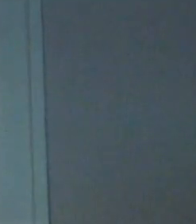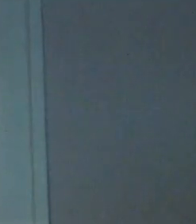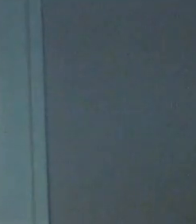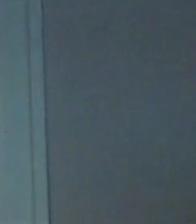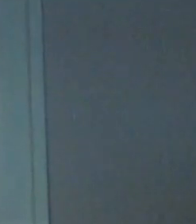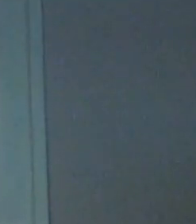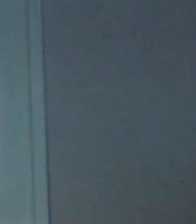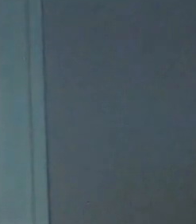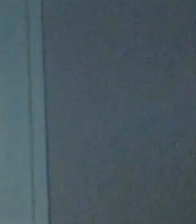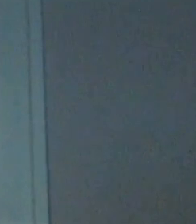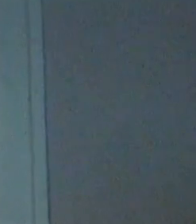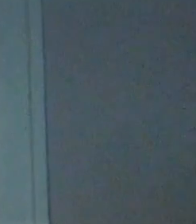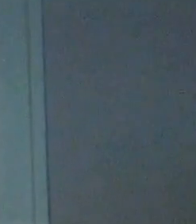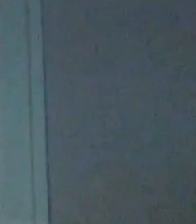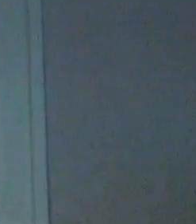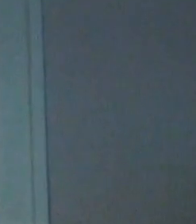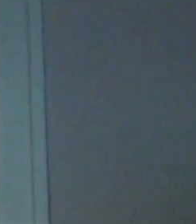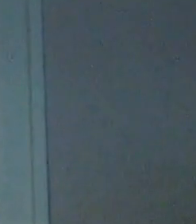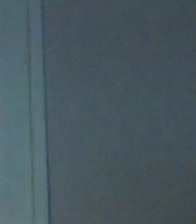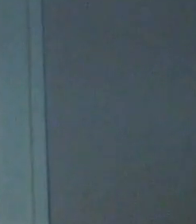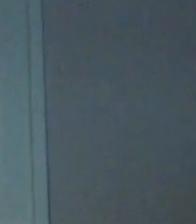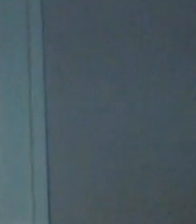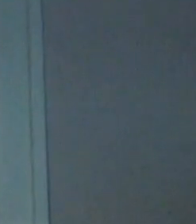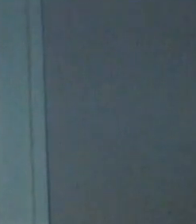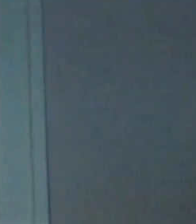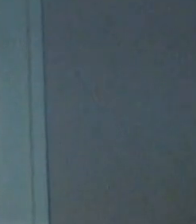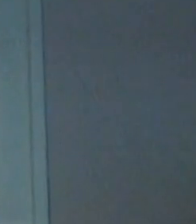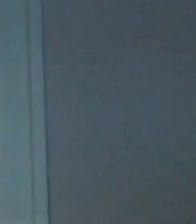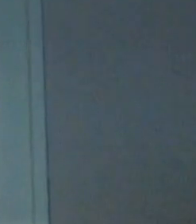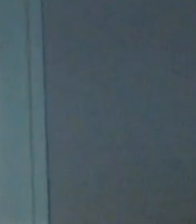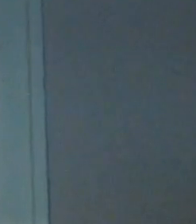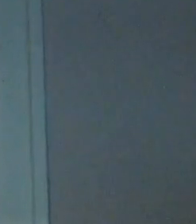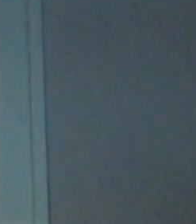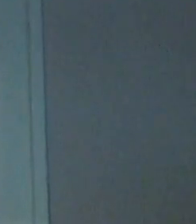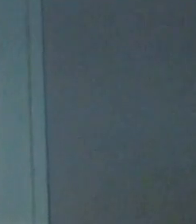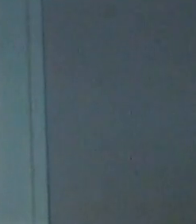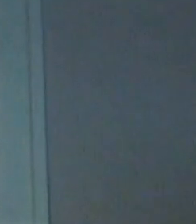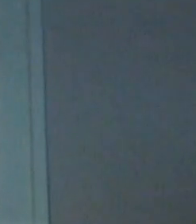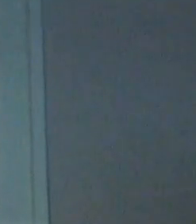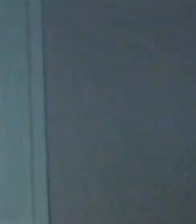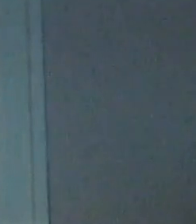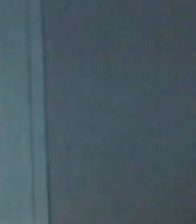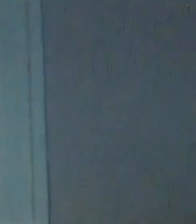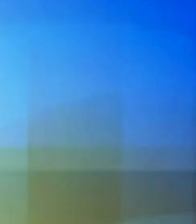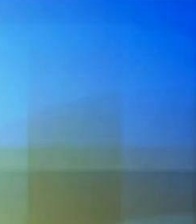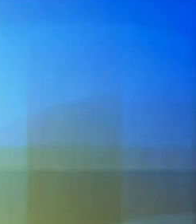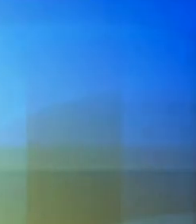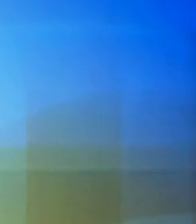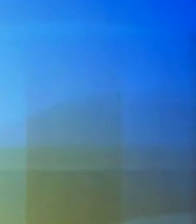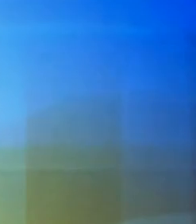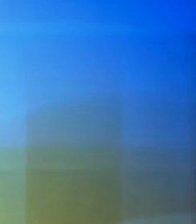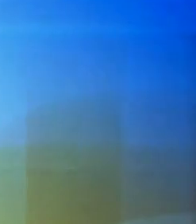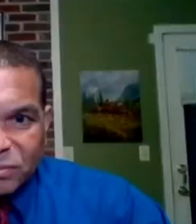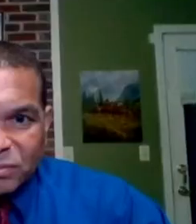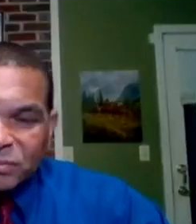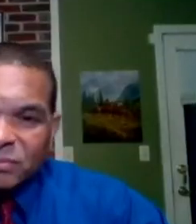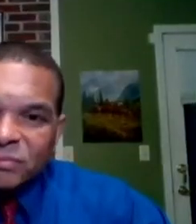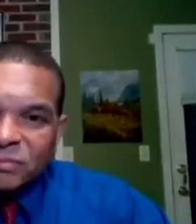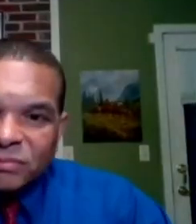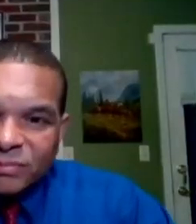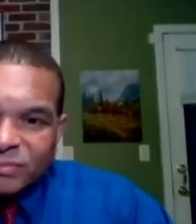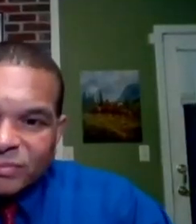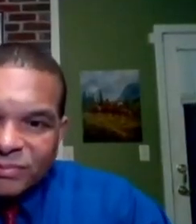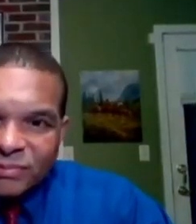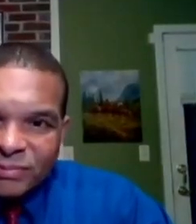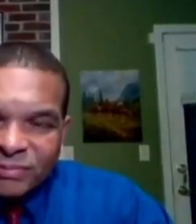museum store, although not the museum immediately, which draws a lot of tourists and visitors. All right. Good luck to Will as you head off to the Big Apple. He'll be